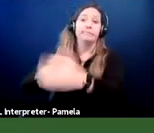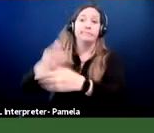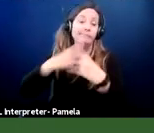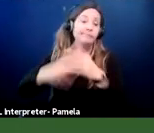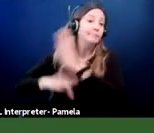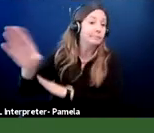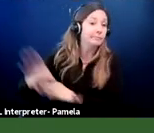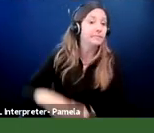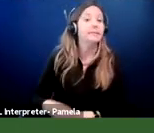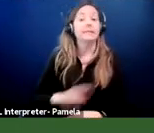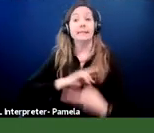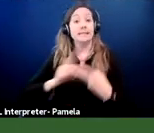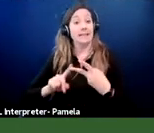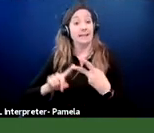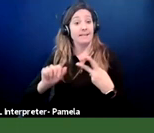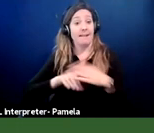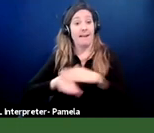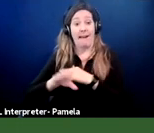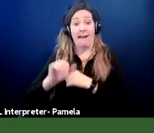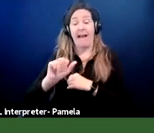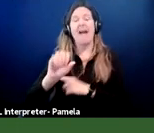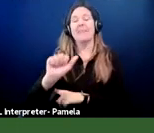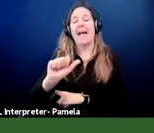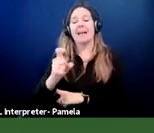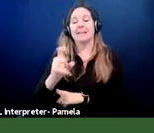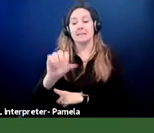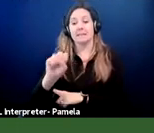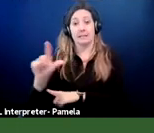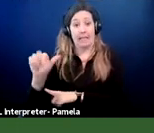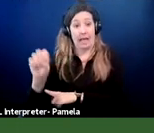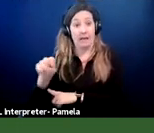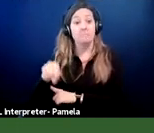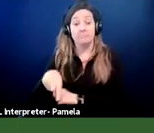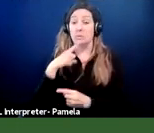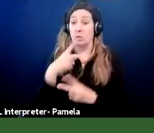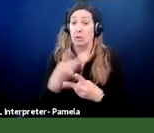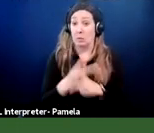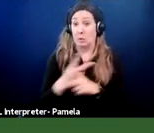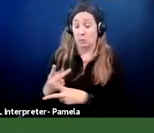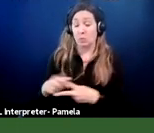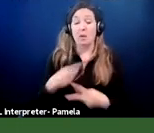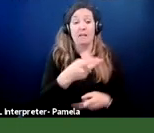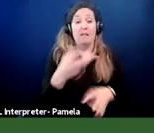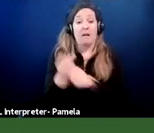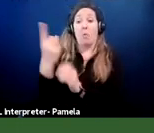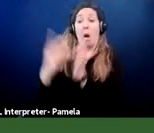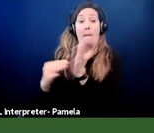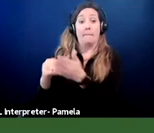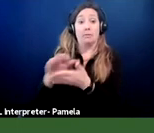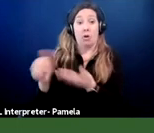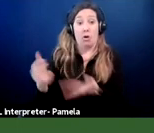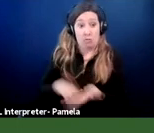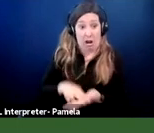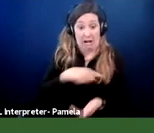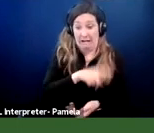Labs, they borrowed money on two fronts. One was they actually landed $1 million contract and needed money for inventory to put this together